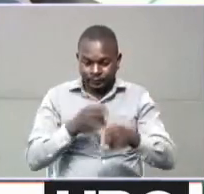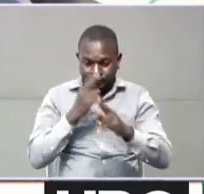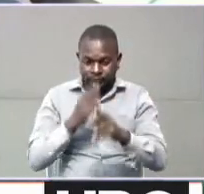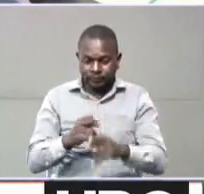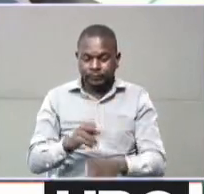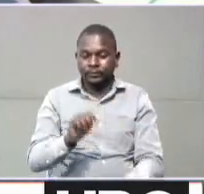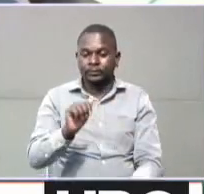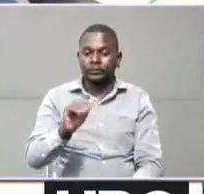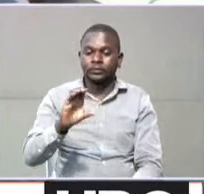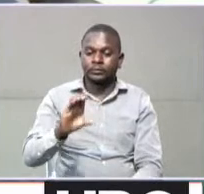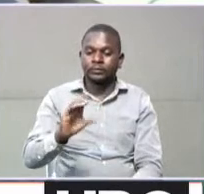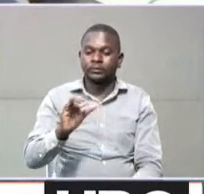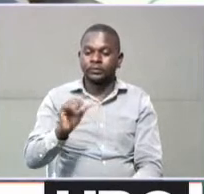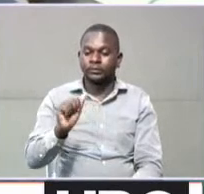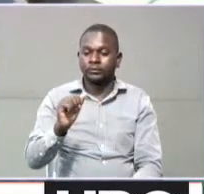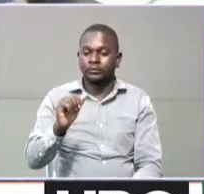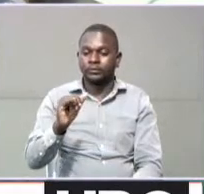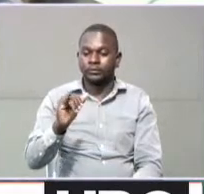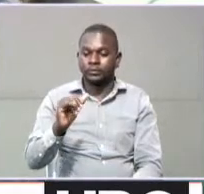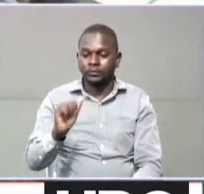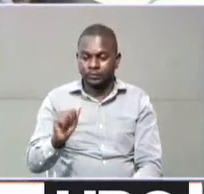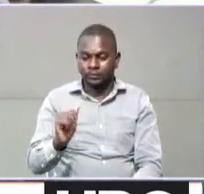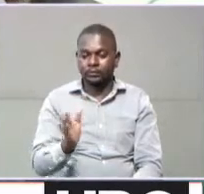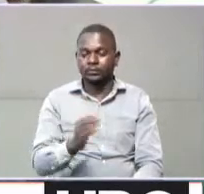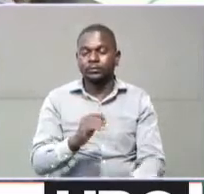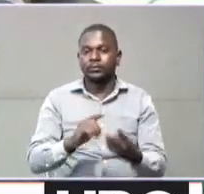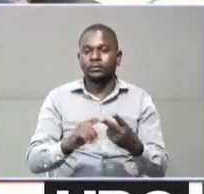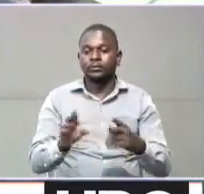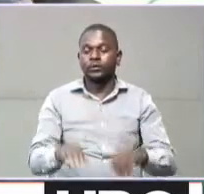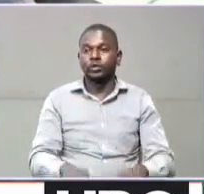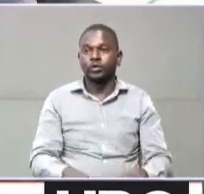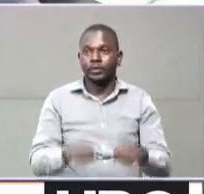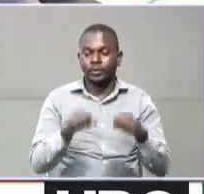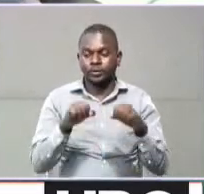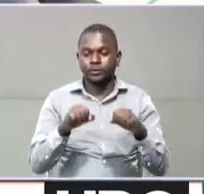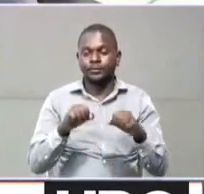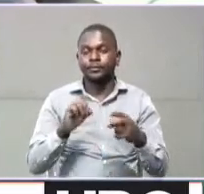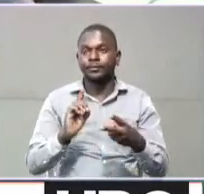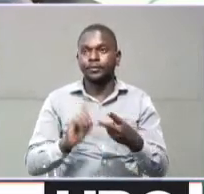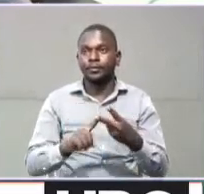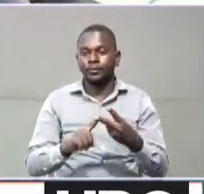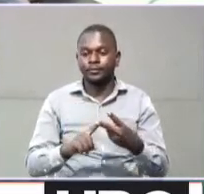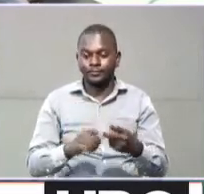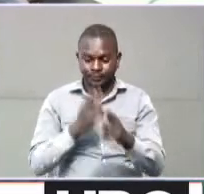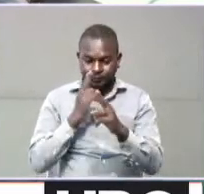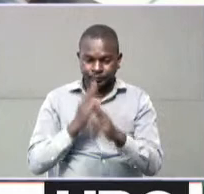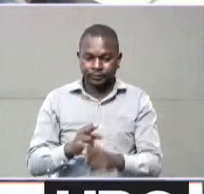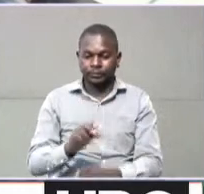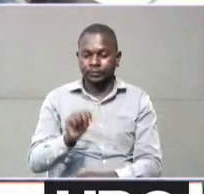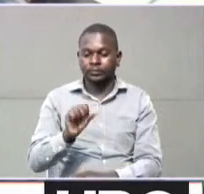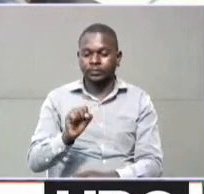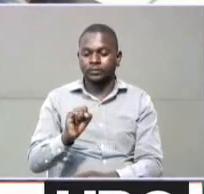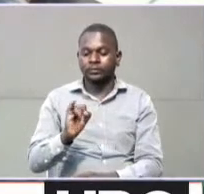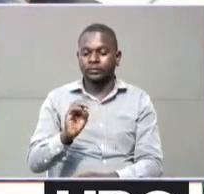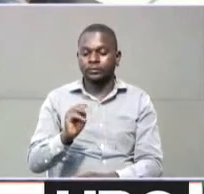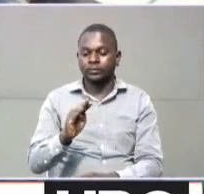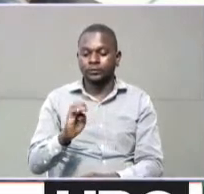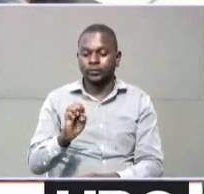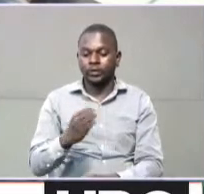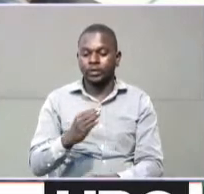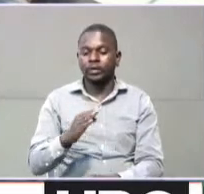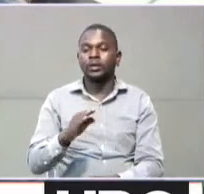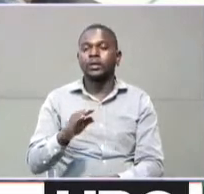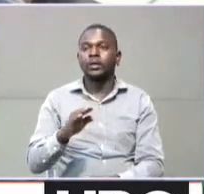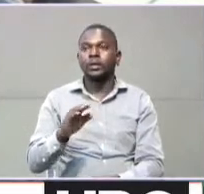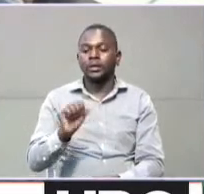i cheer remedial cheer person honorable simon with florence akiki